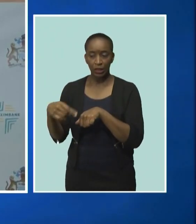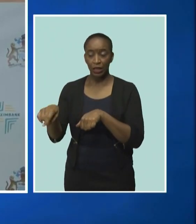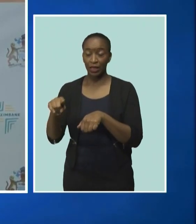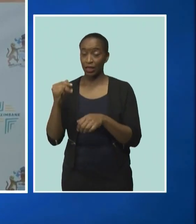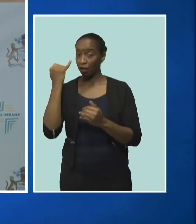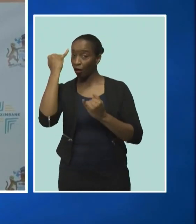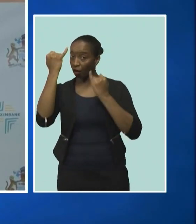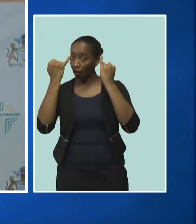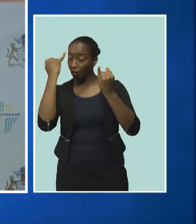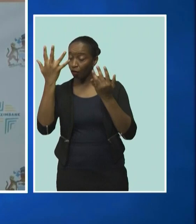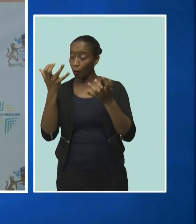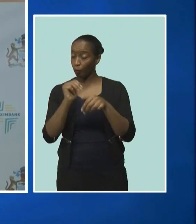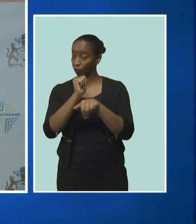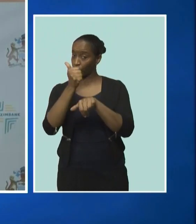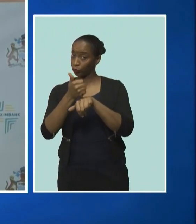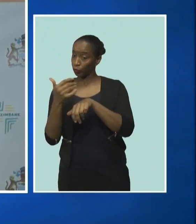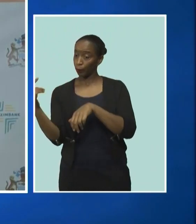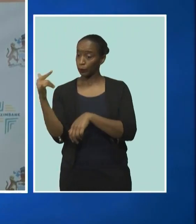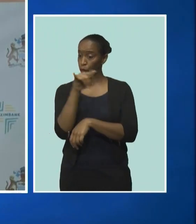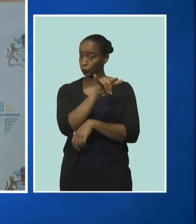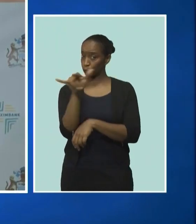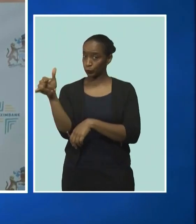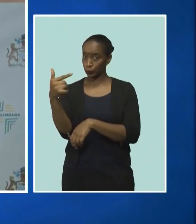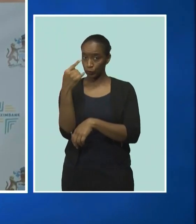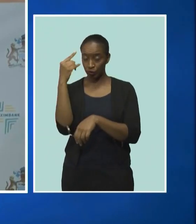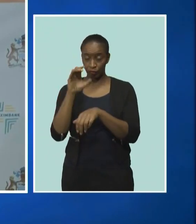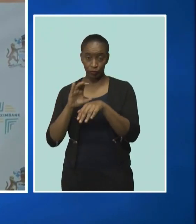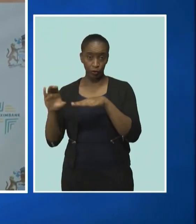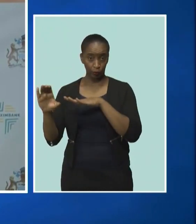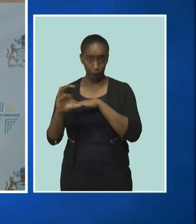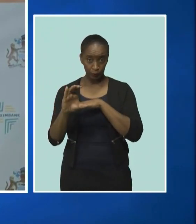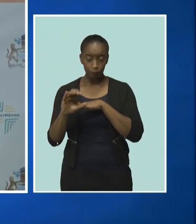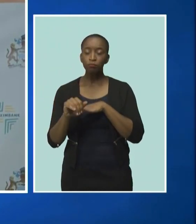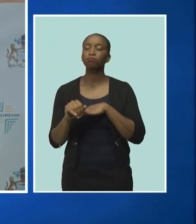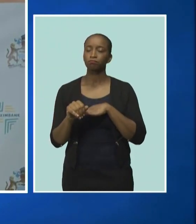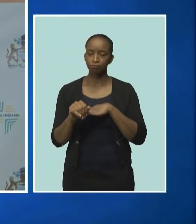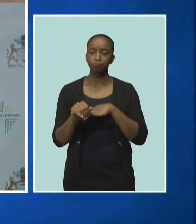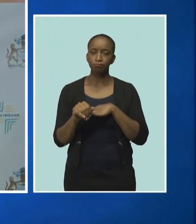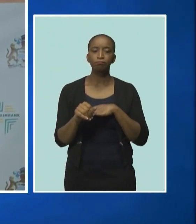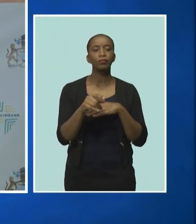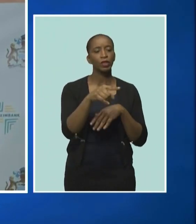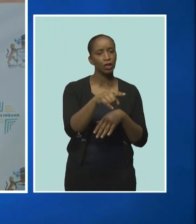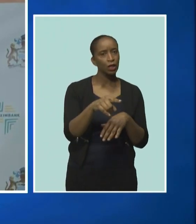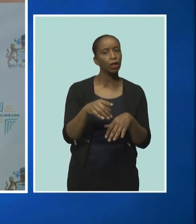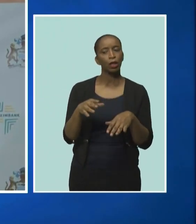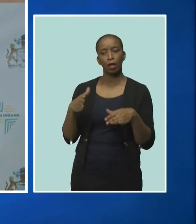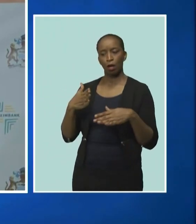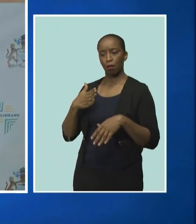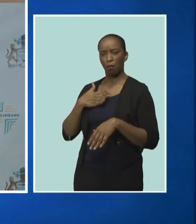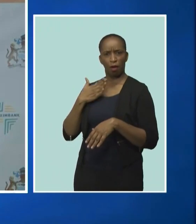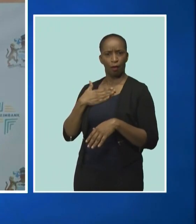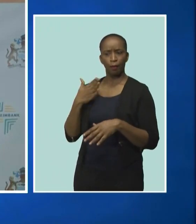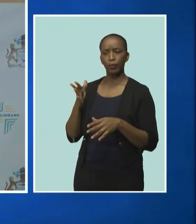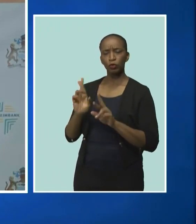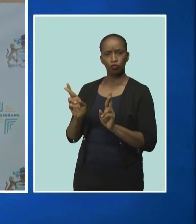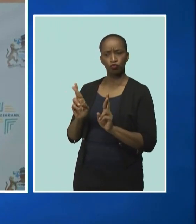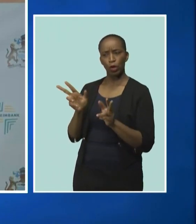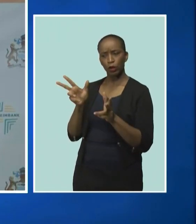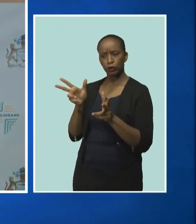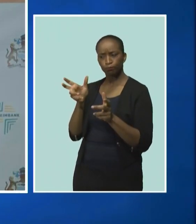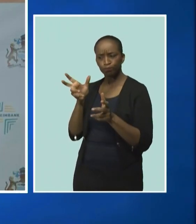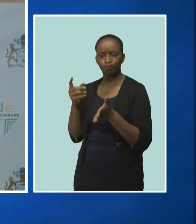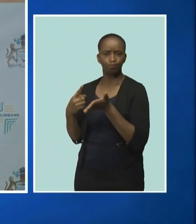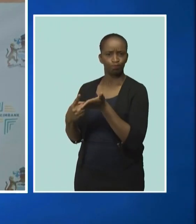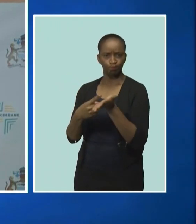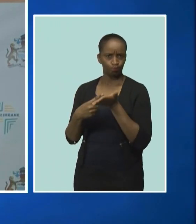CARICOM has made it clear that we will give all the incentives necessary to